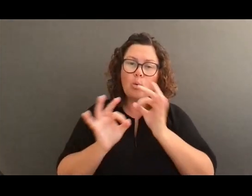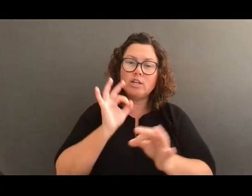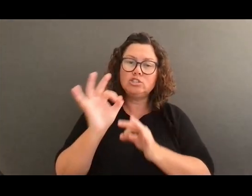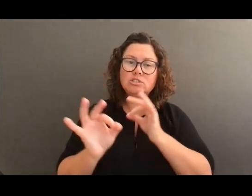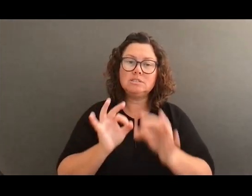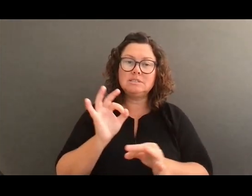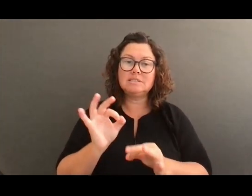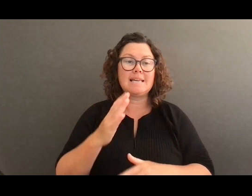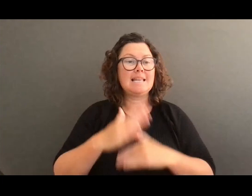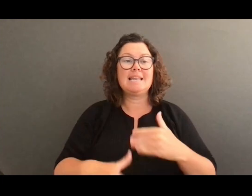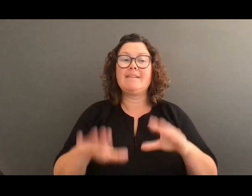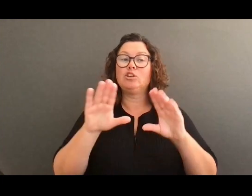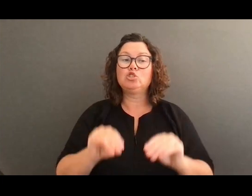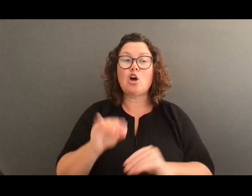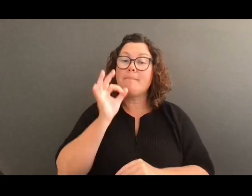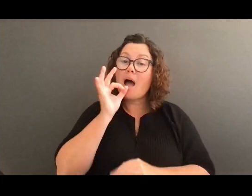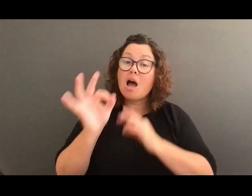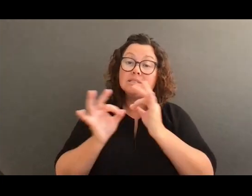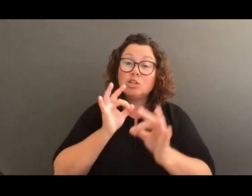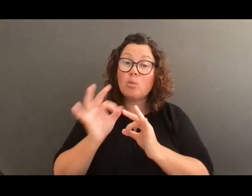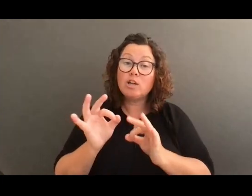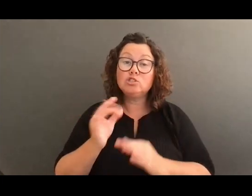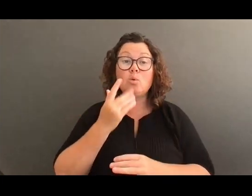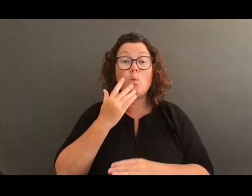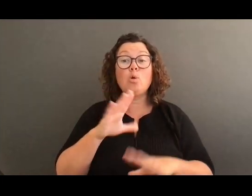the day you do that is the day that you die.